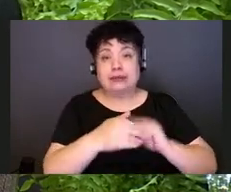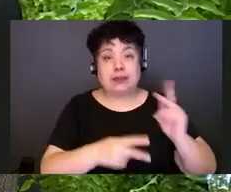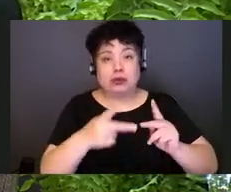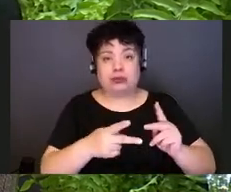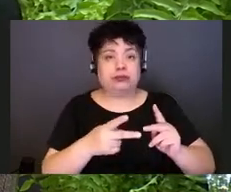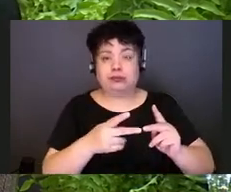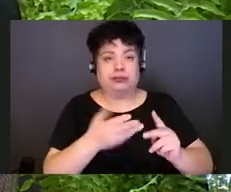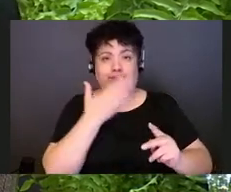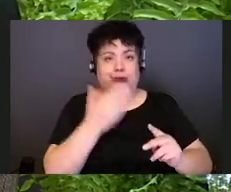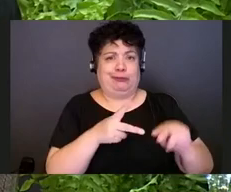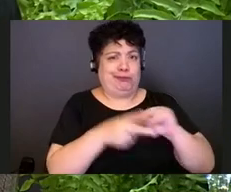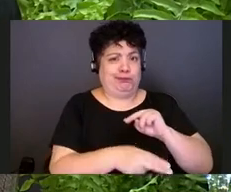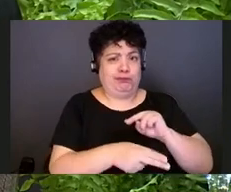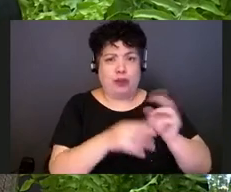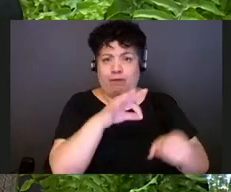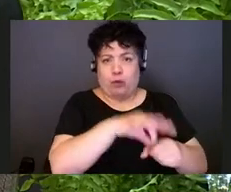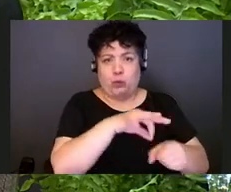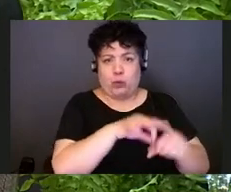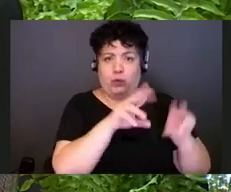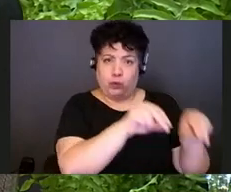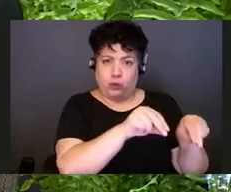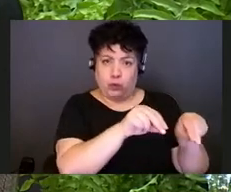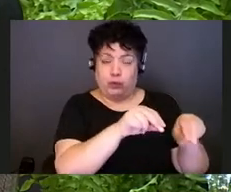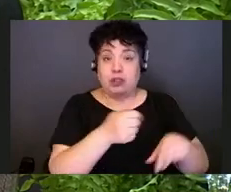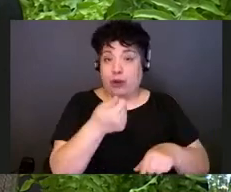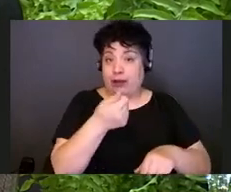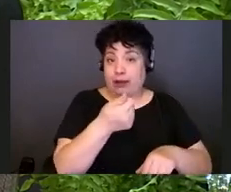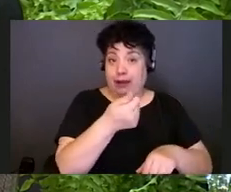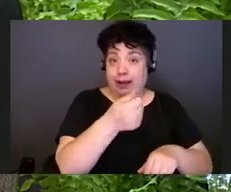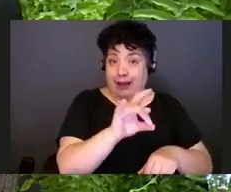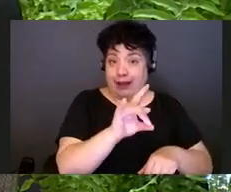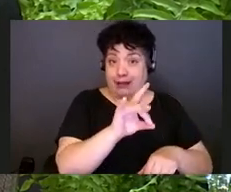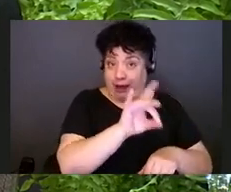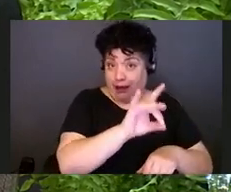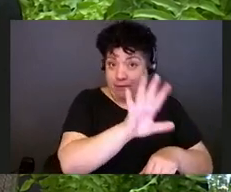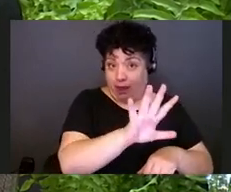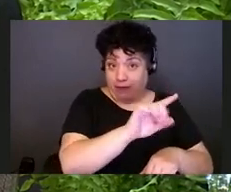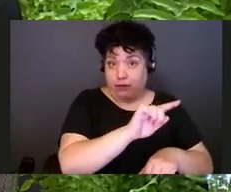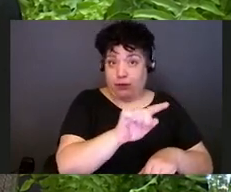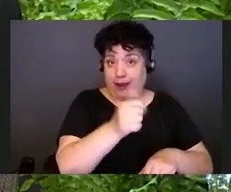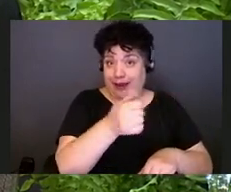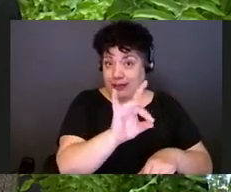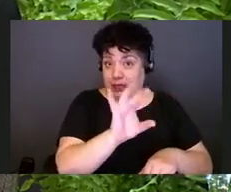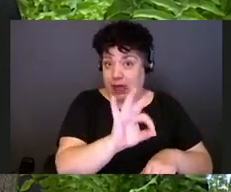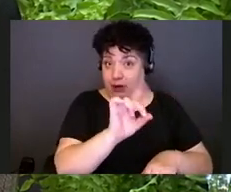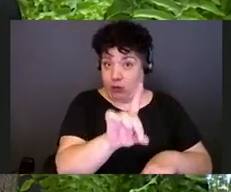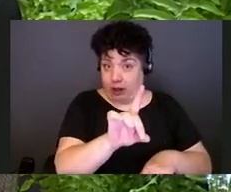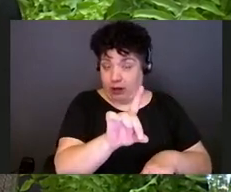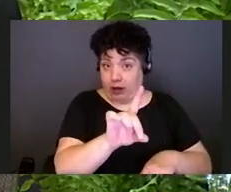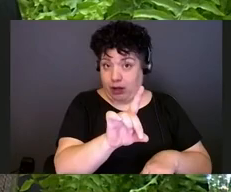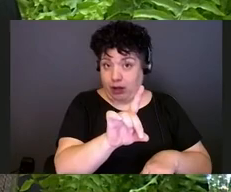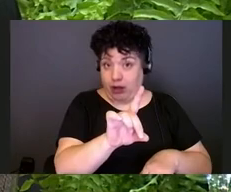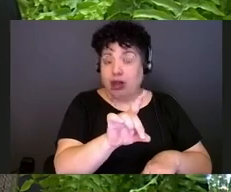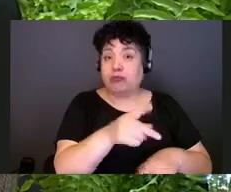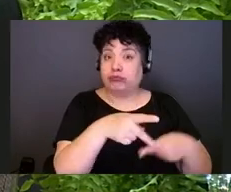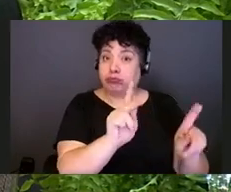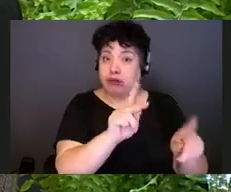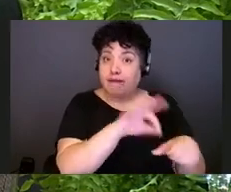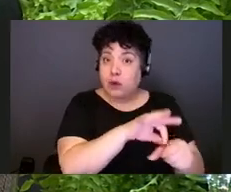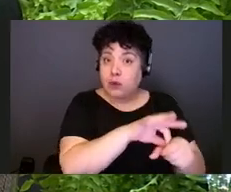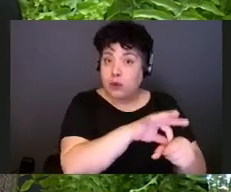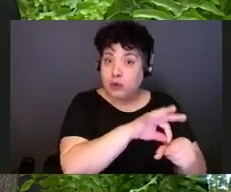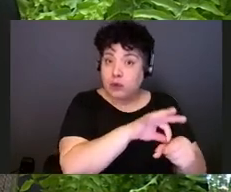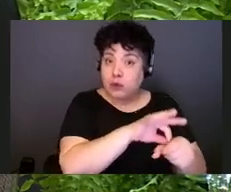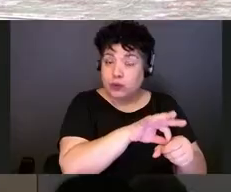in 1891, so from 1885 to 1891, they voted. And then